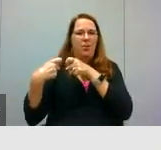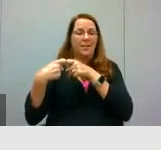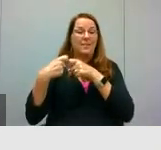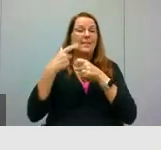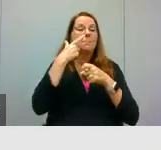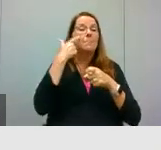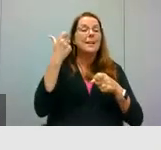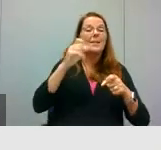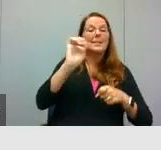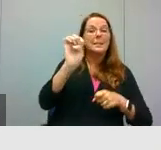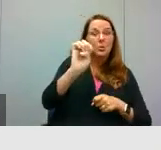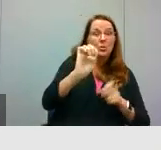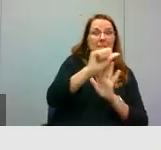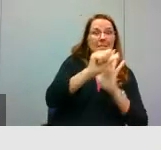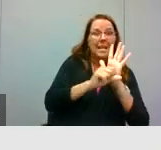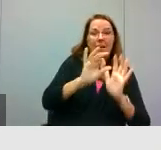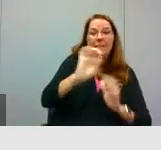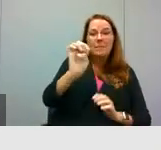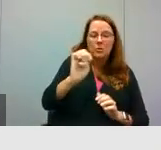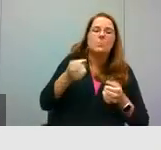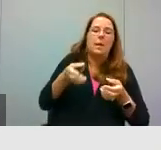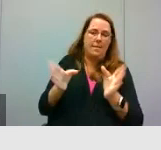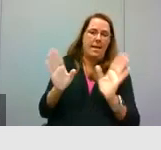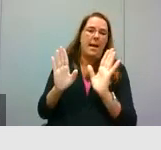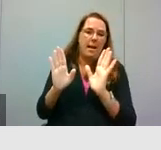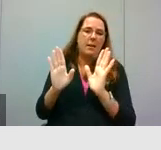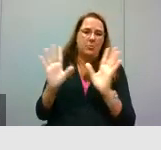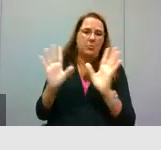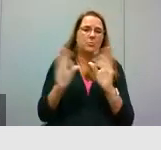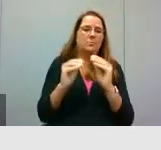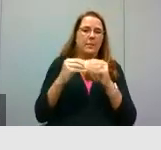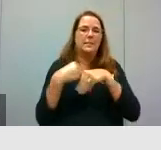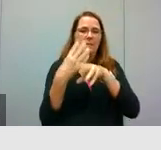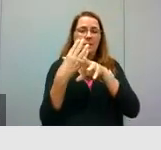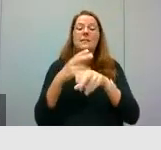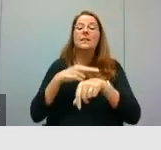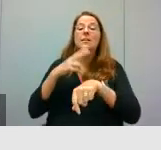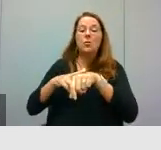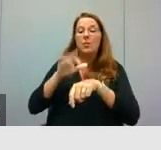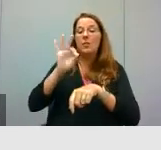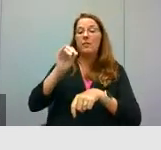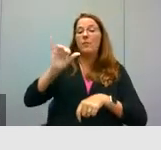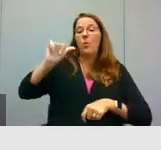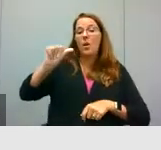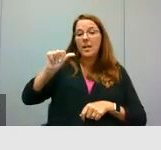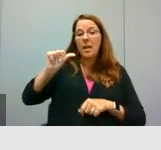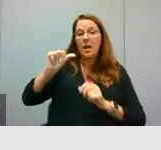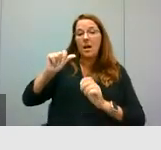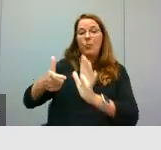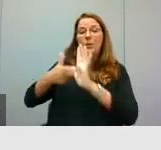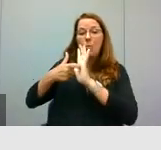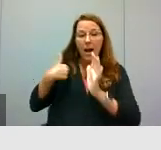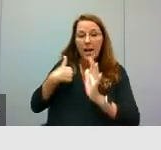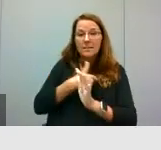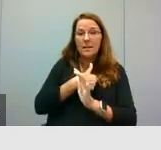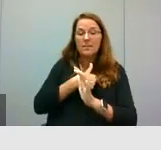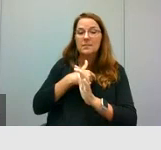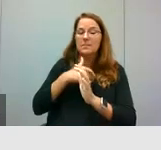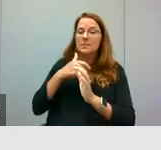we're allowed to do it. Normally, we're bound by FOIA requirements, which only allow